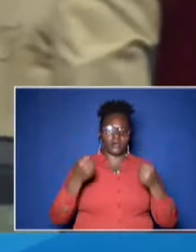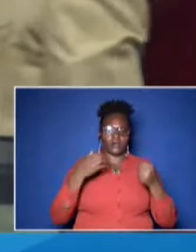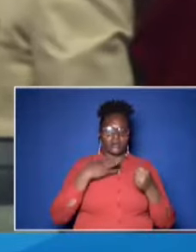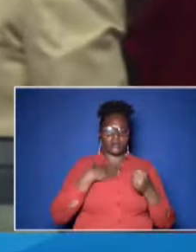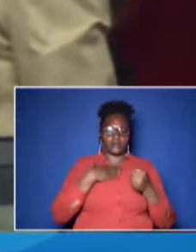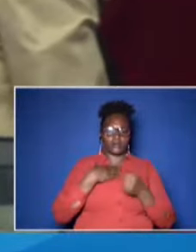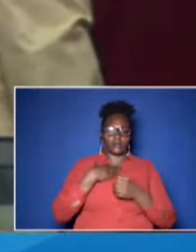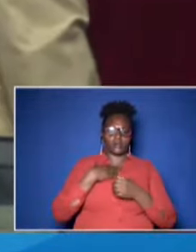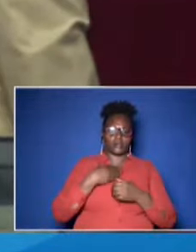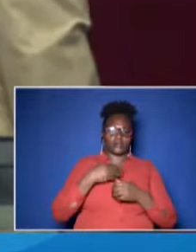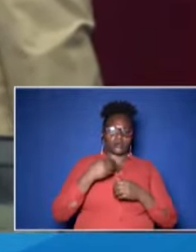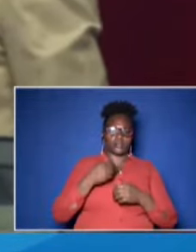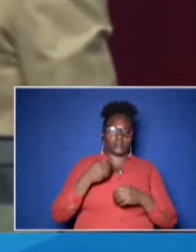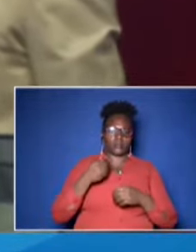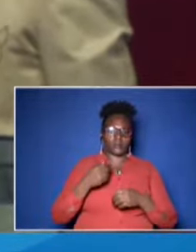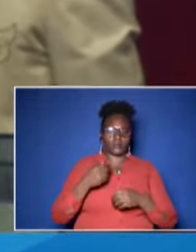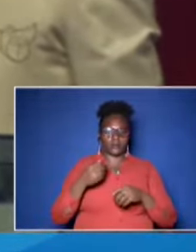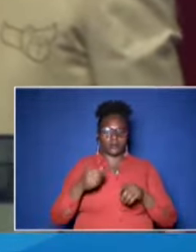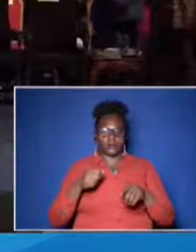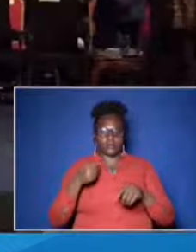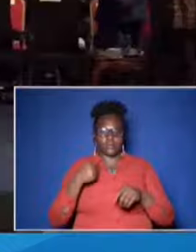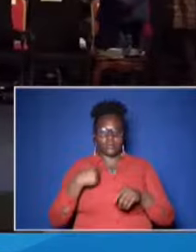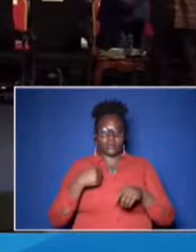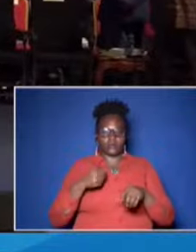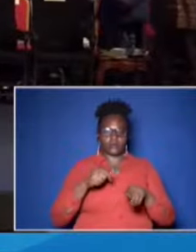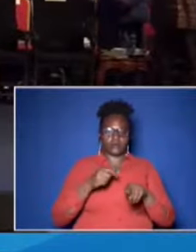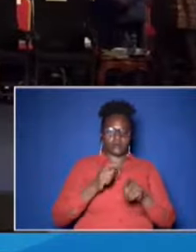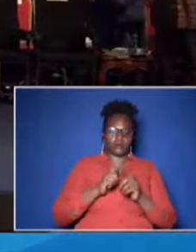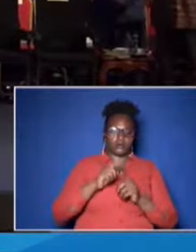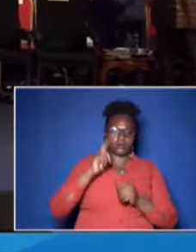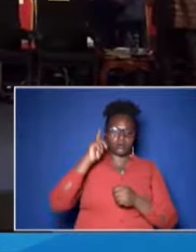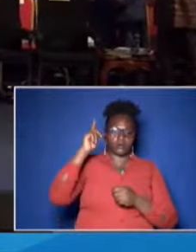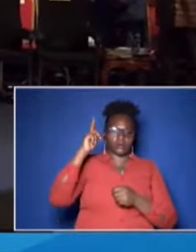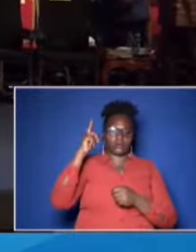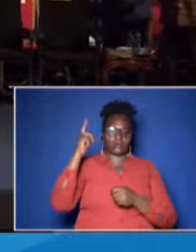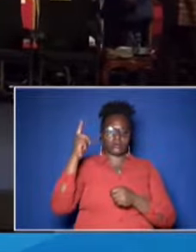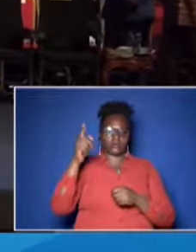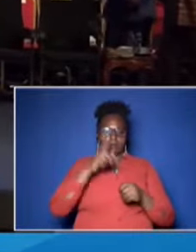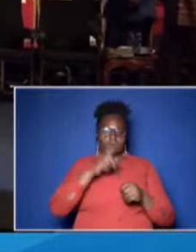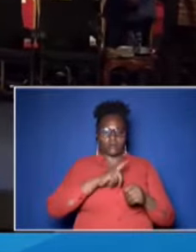I see you